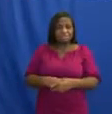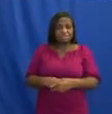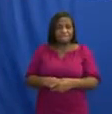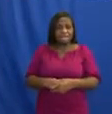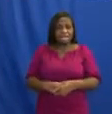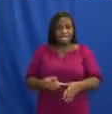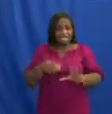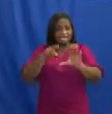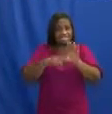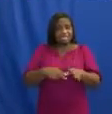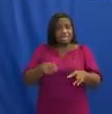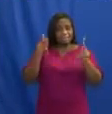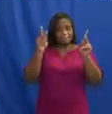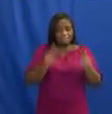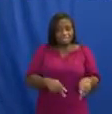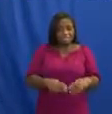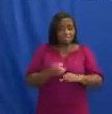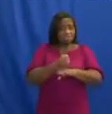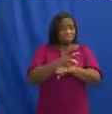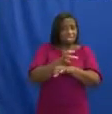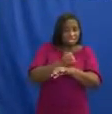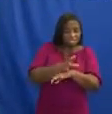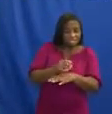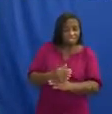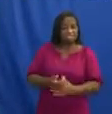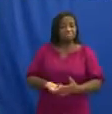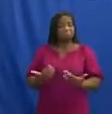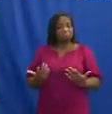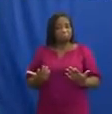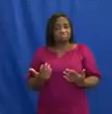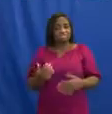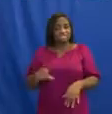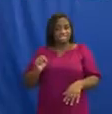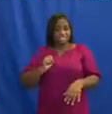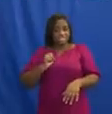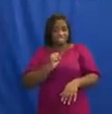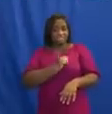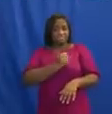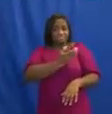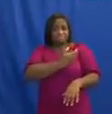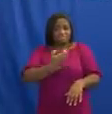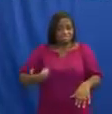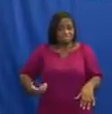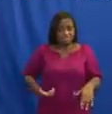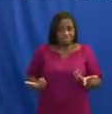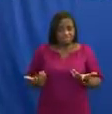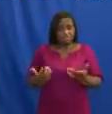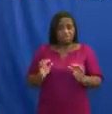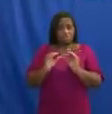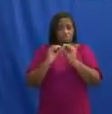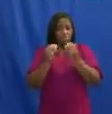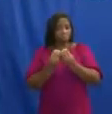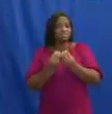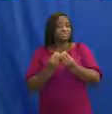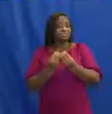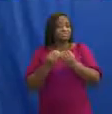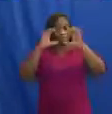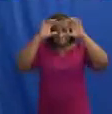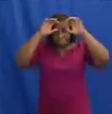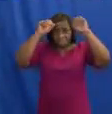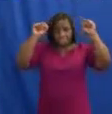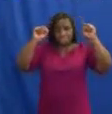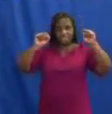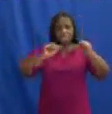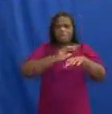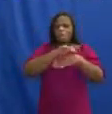the Chairperson and members of the Council of State, the Chief of Staff and senior officials of the Office of the President,